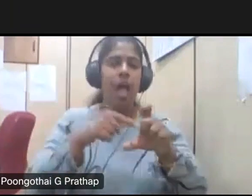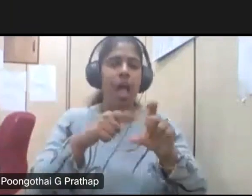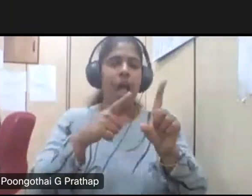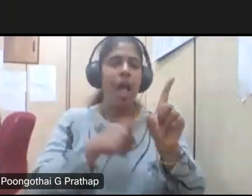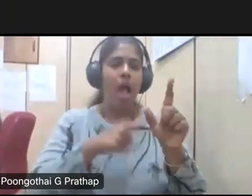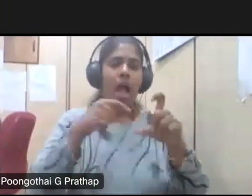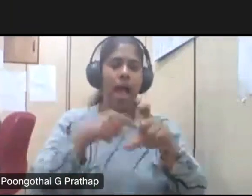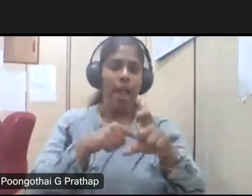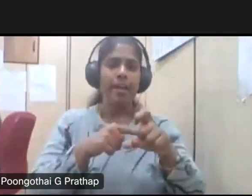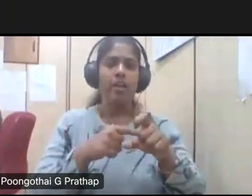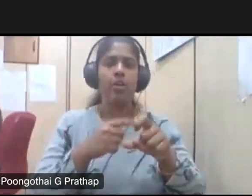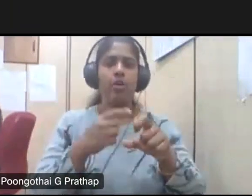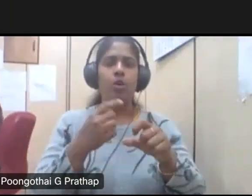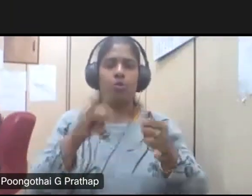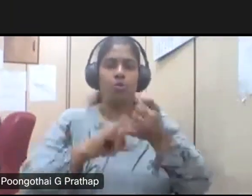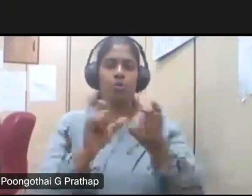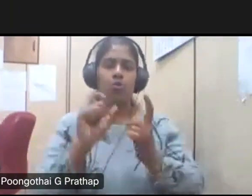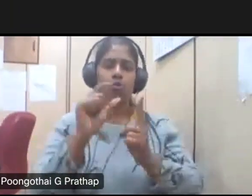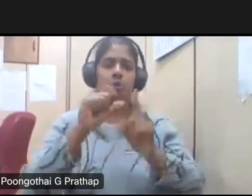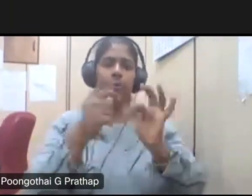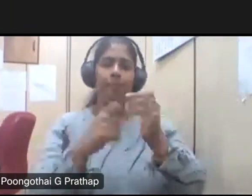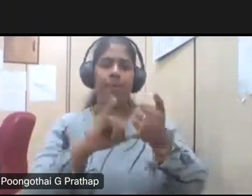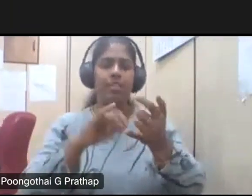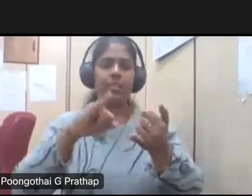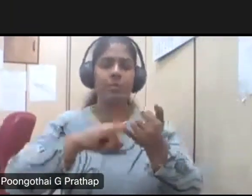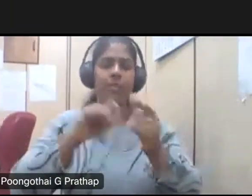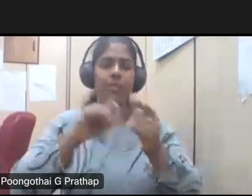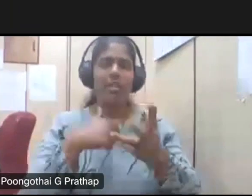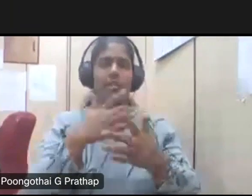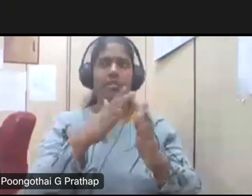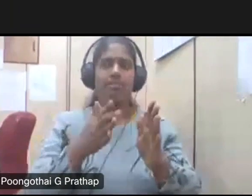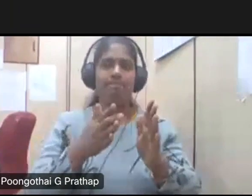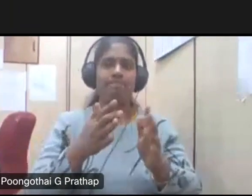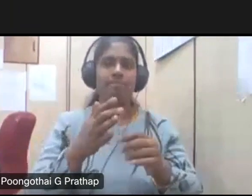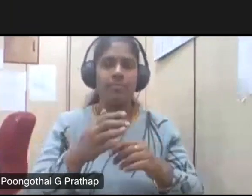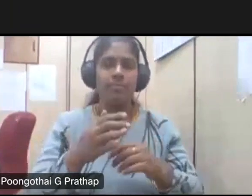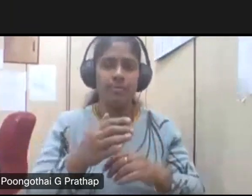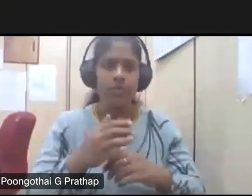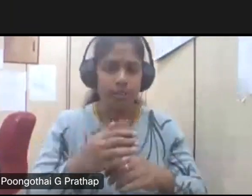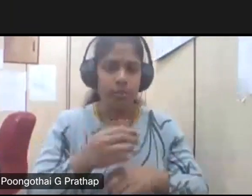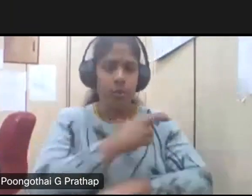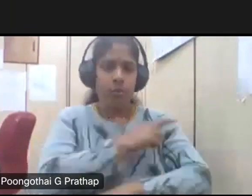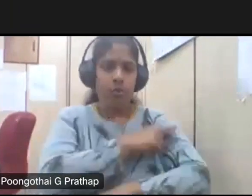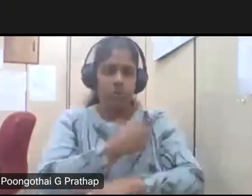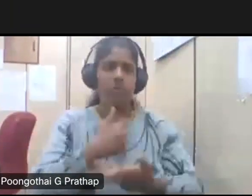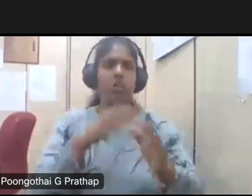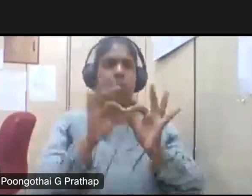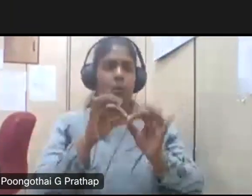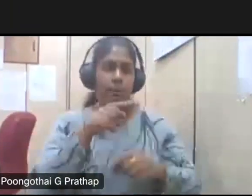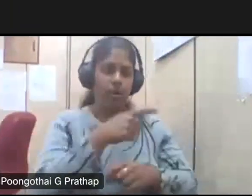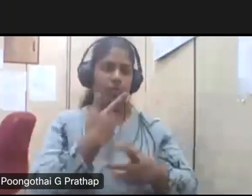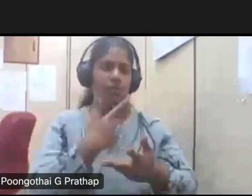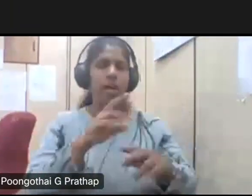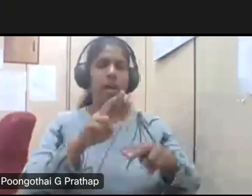Mumbai. And thank you, sir, for being a part of this esteemed channel. We even had Dr. Shah run a